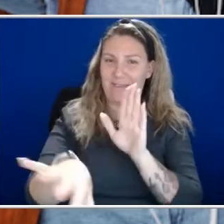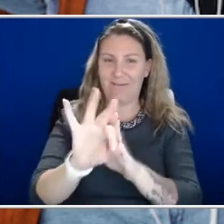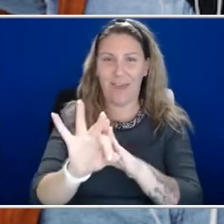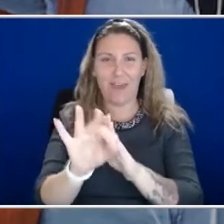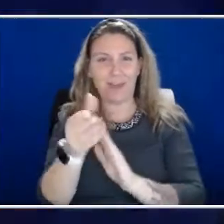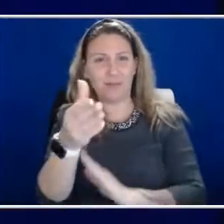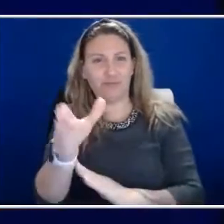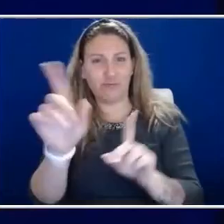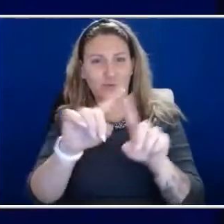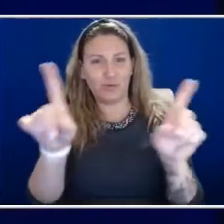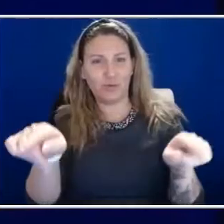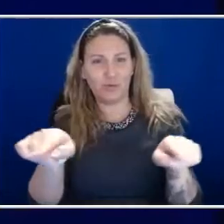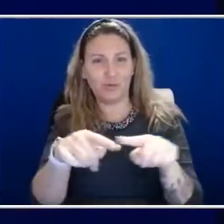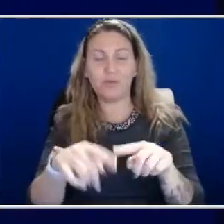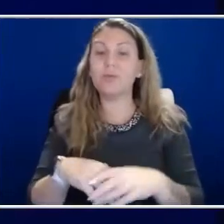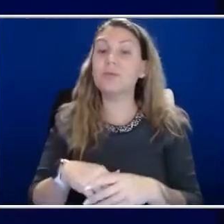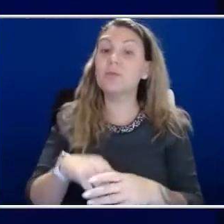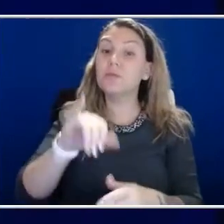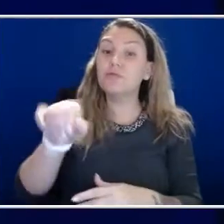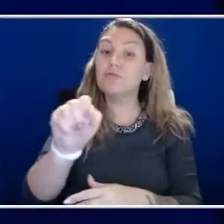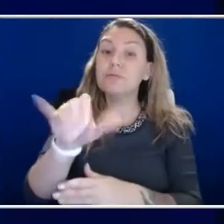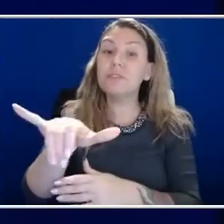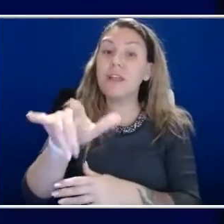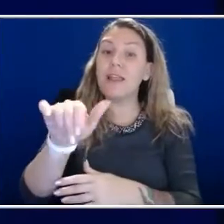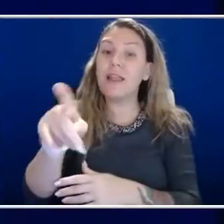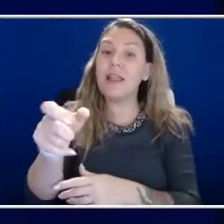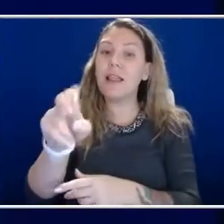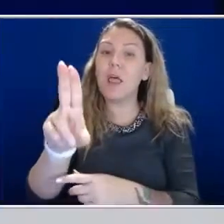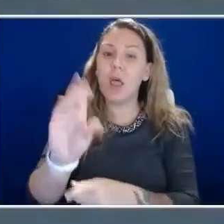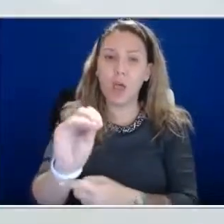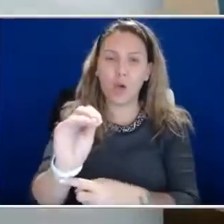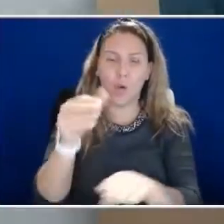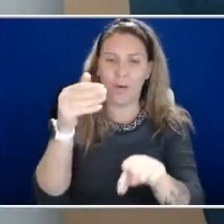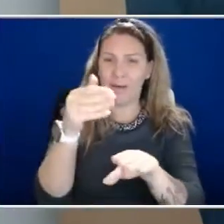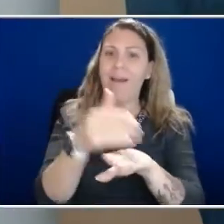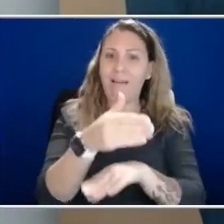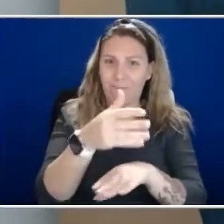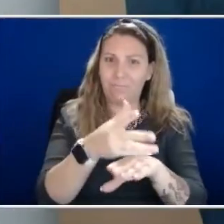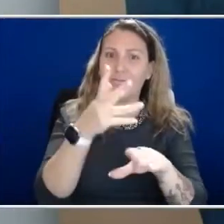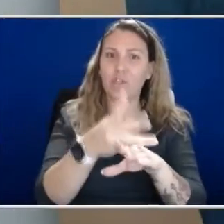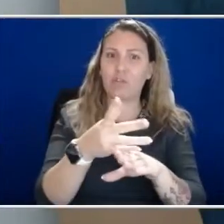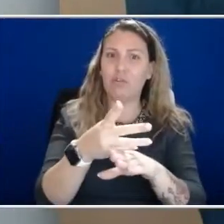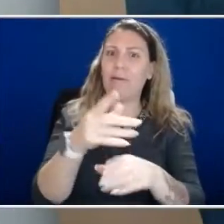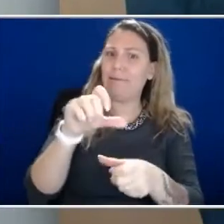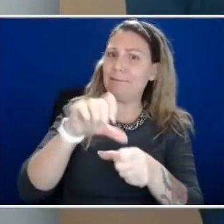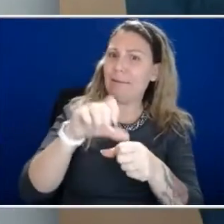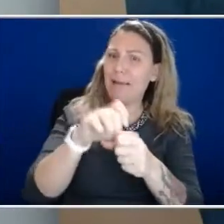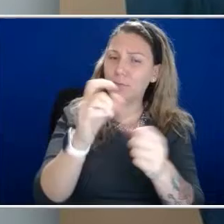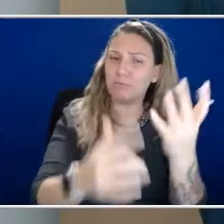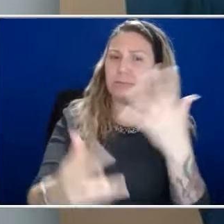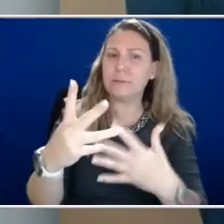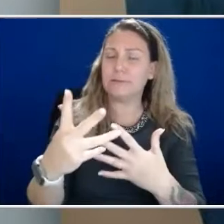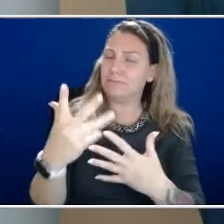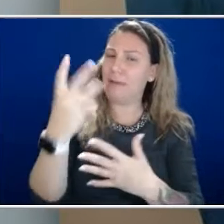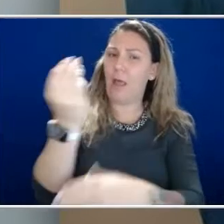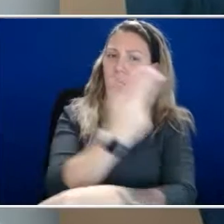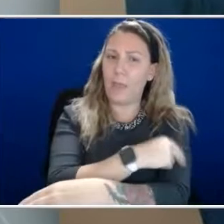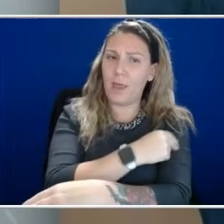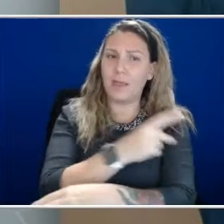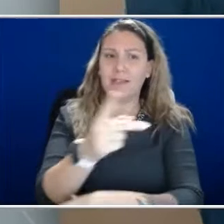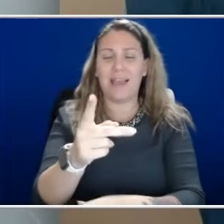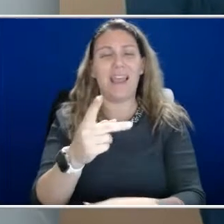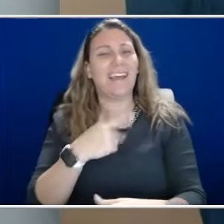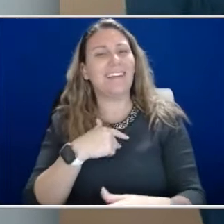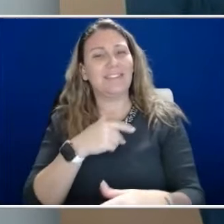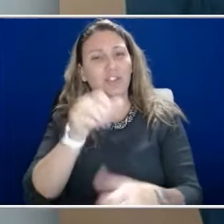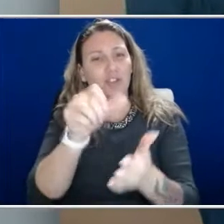screen. Jay Leno is out of the hospital after a gasoline accident. The former Tonight Show host underwent surgery for second and third degree